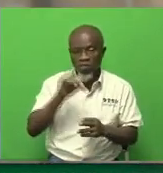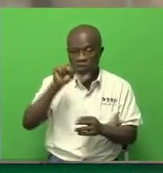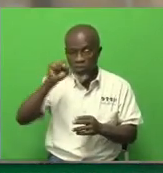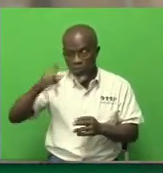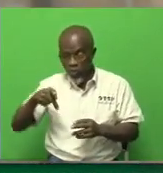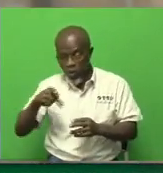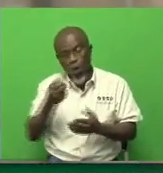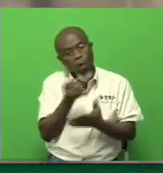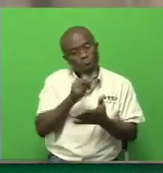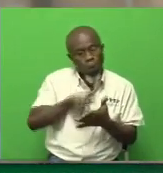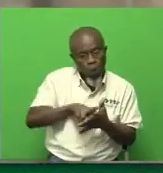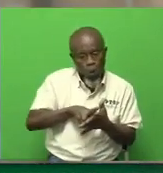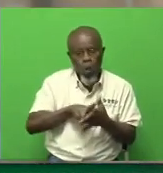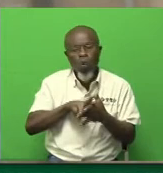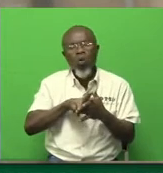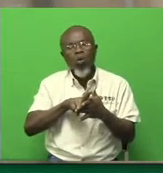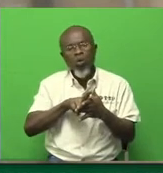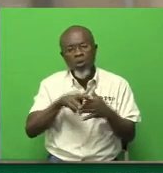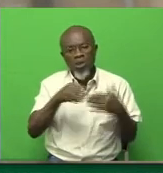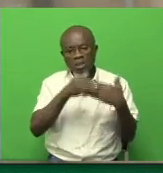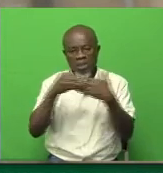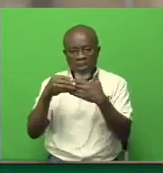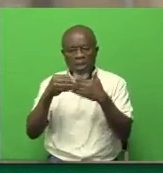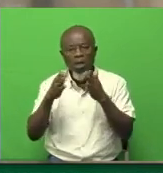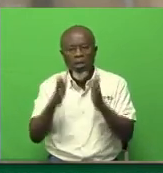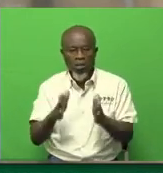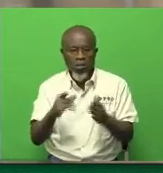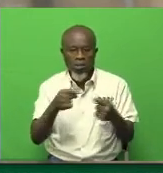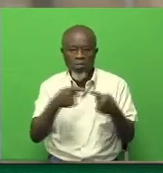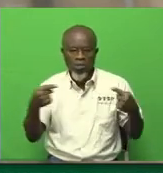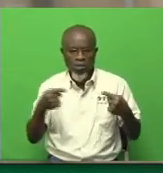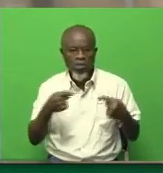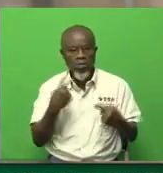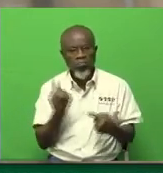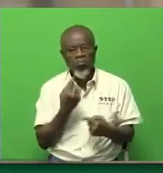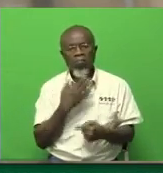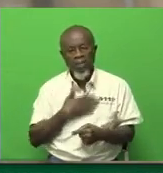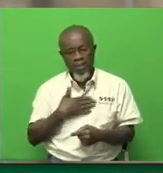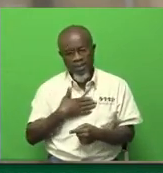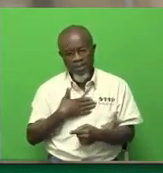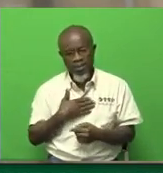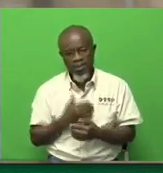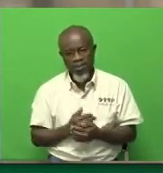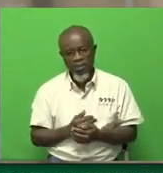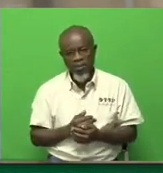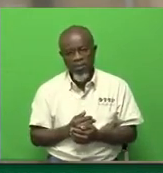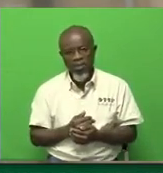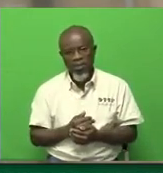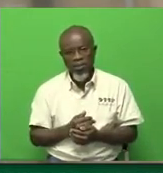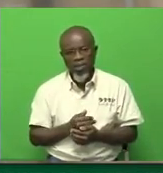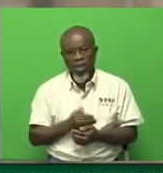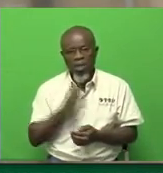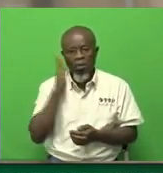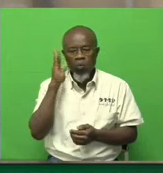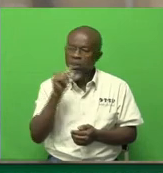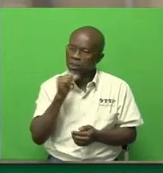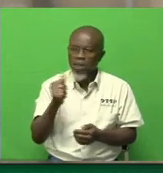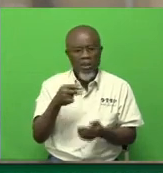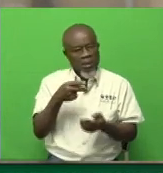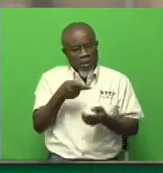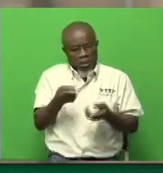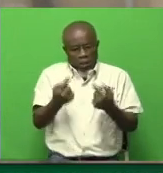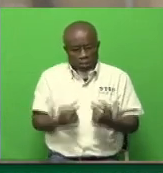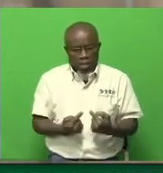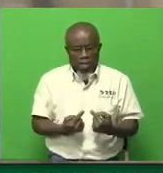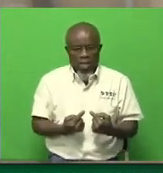uh speaker maroon speaker let me say that I will not stand here and disrespect any